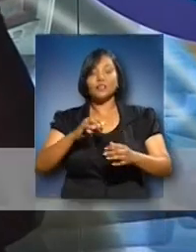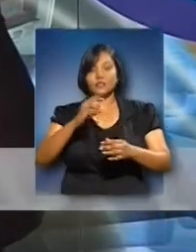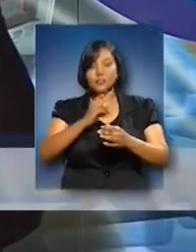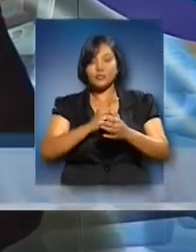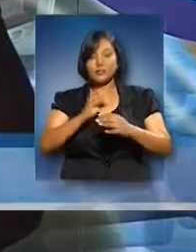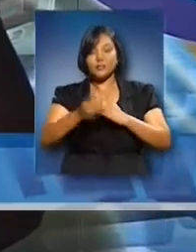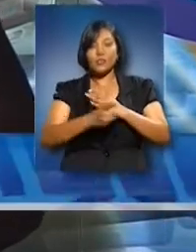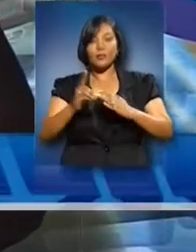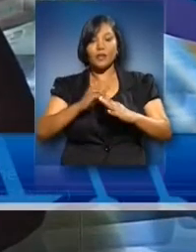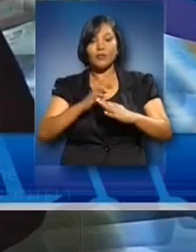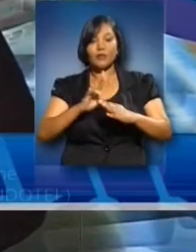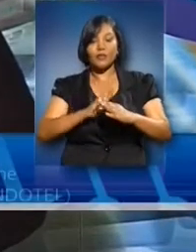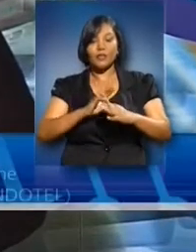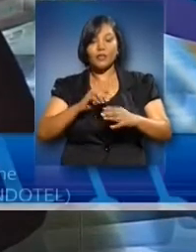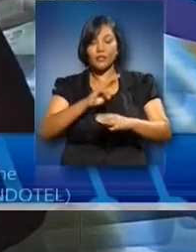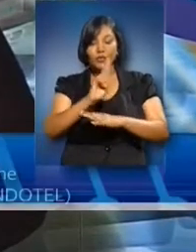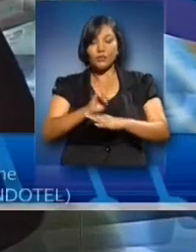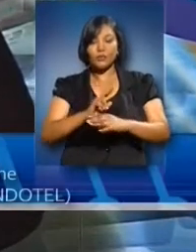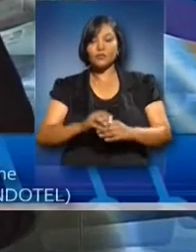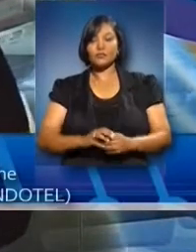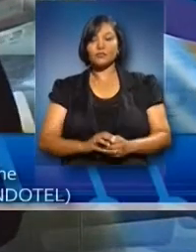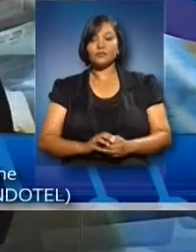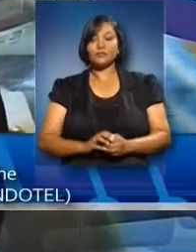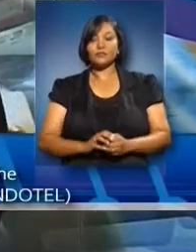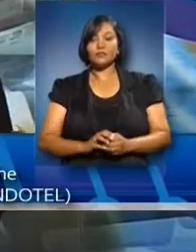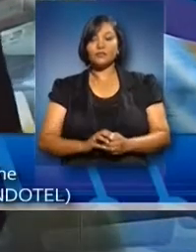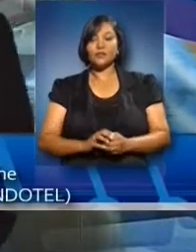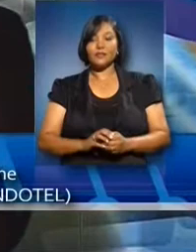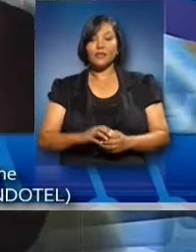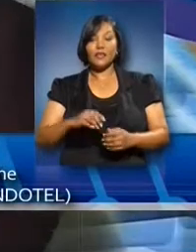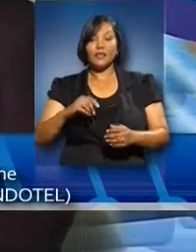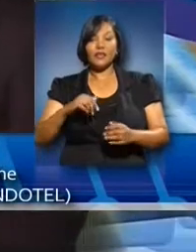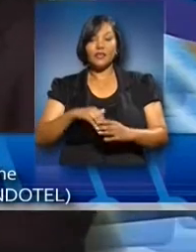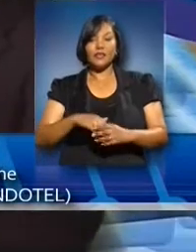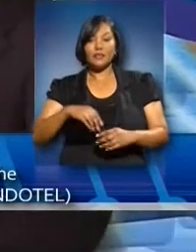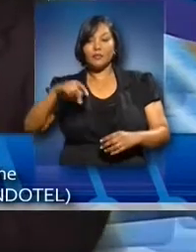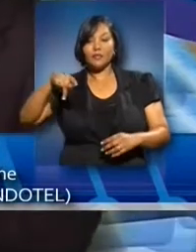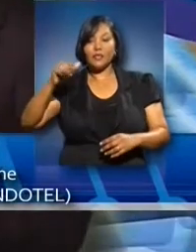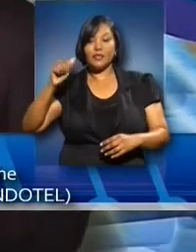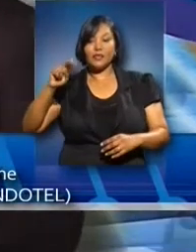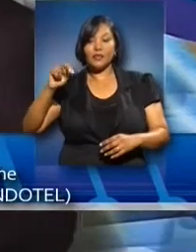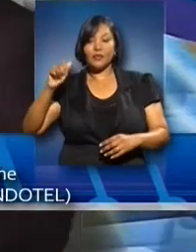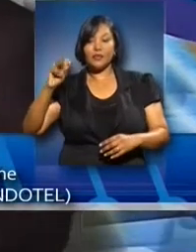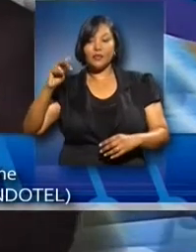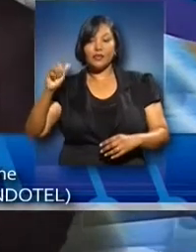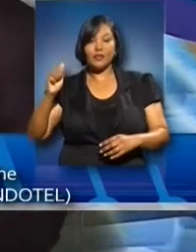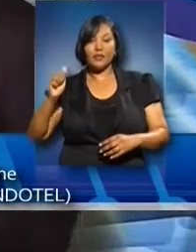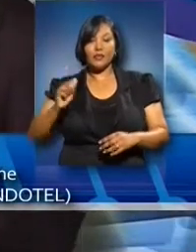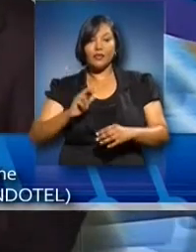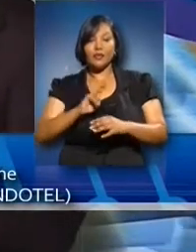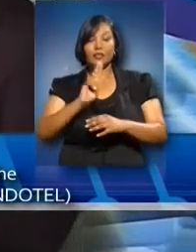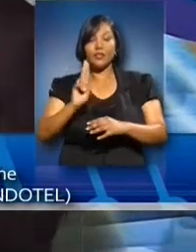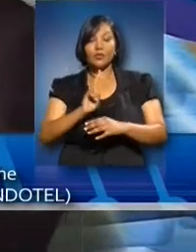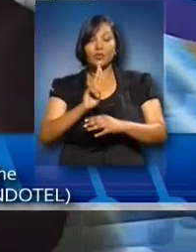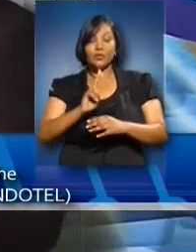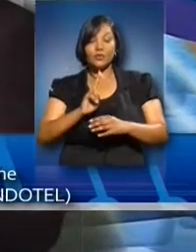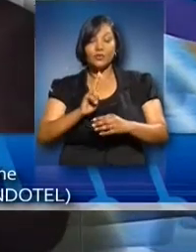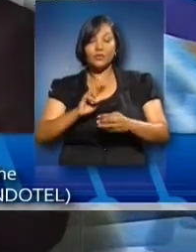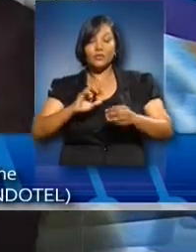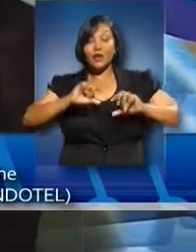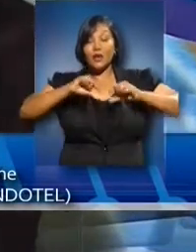his country and why. As in Panama, we established a technical number portability